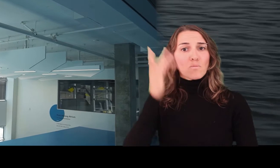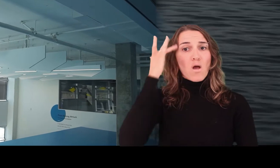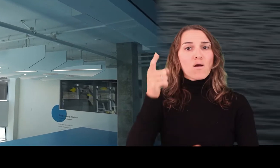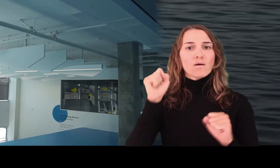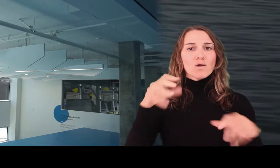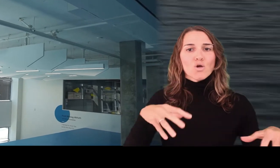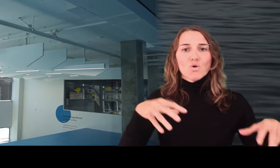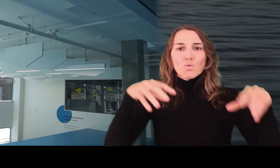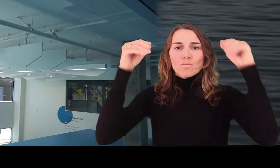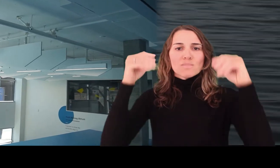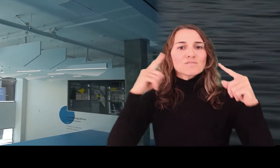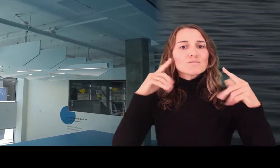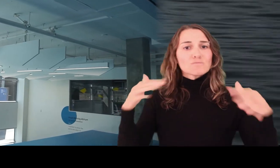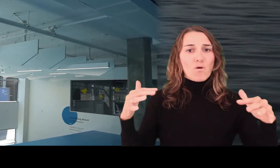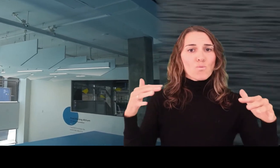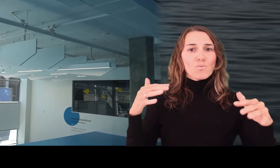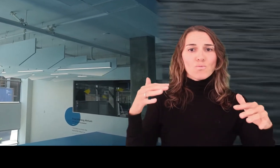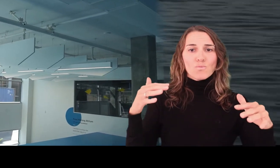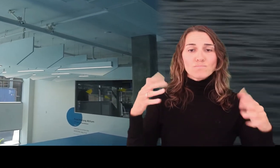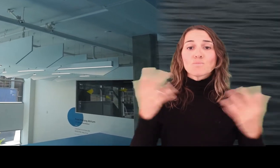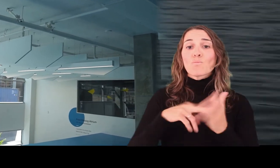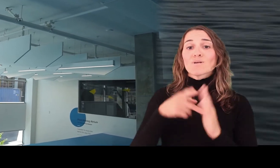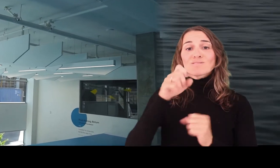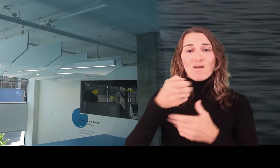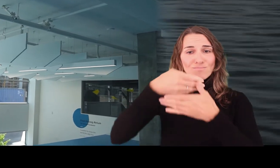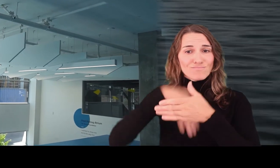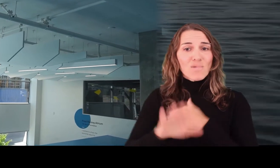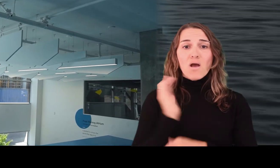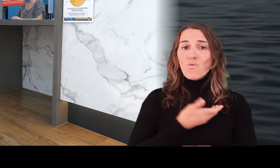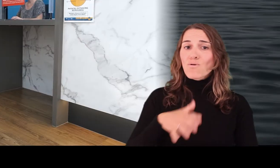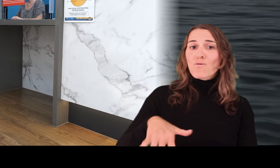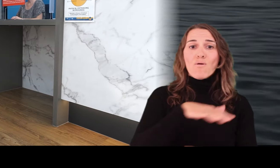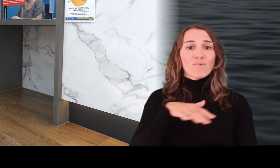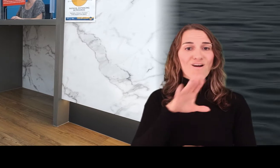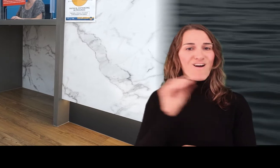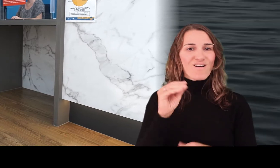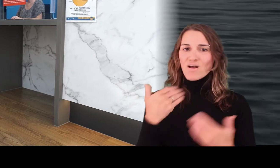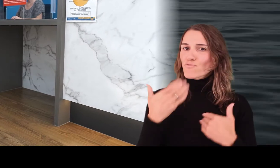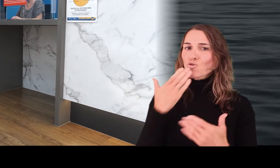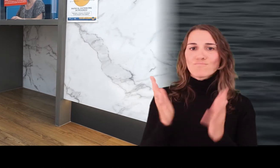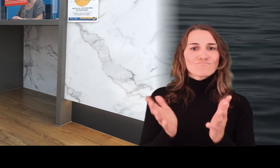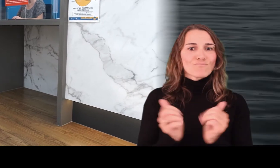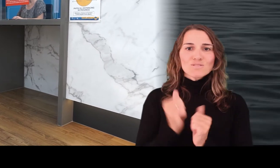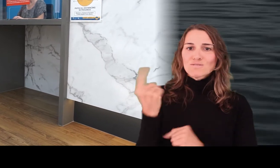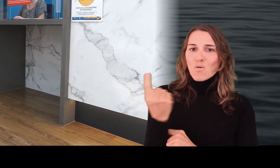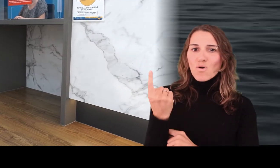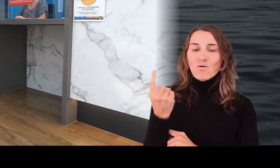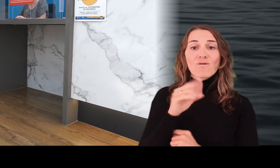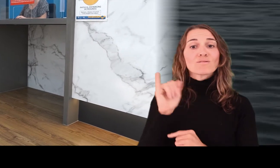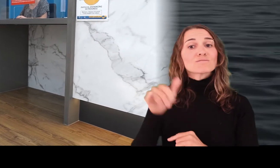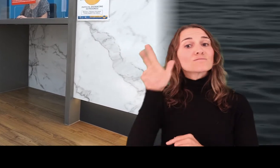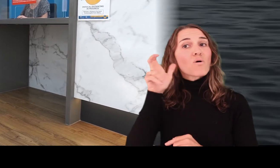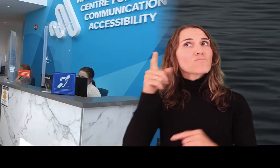acoustic baffles actually absorb sound. So in an environment like this, when you come into our lobby, you can have a good conversation with someone and the sound's